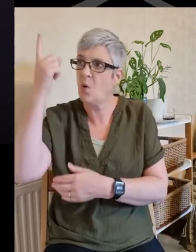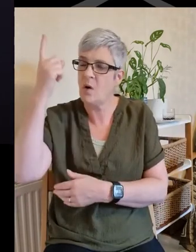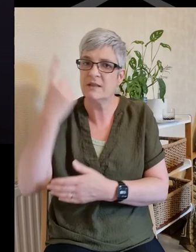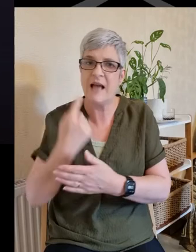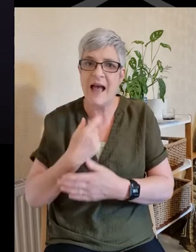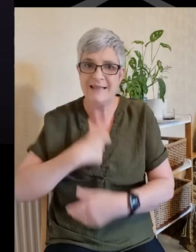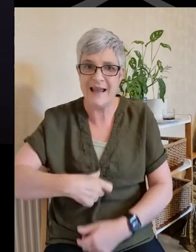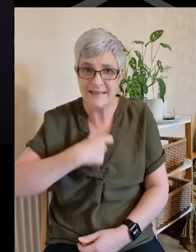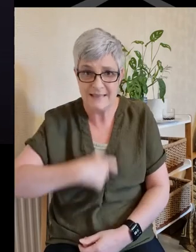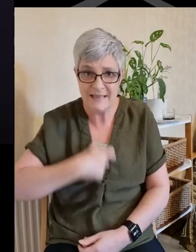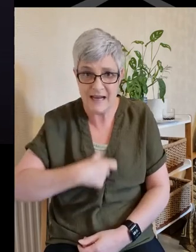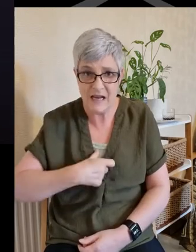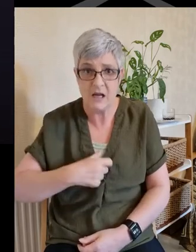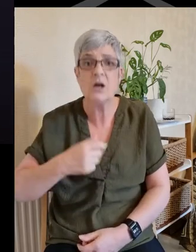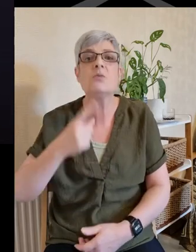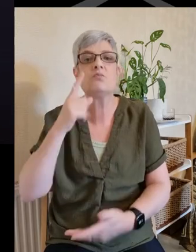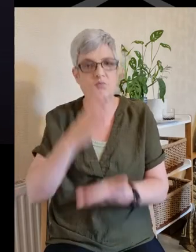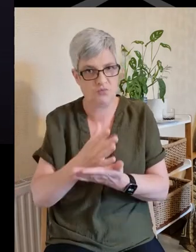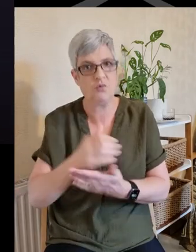be known.